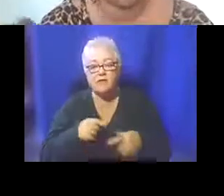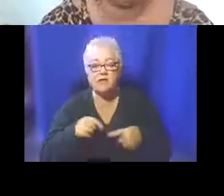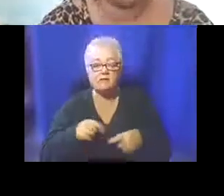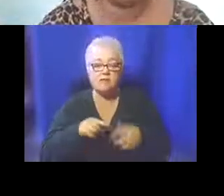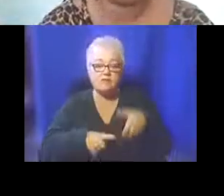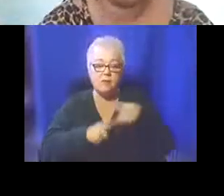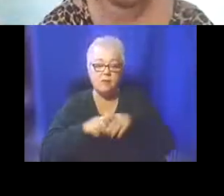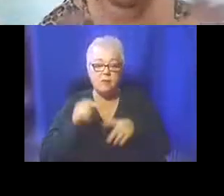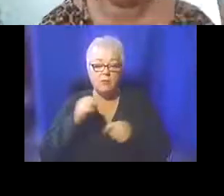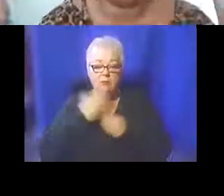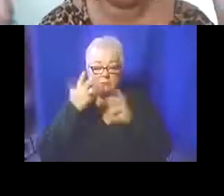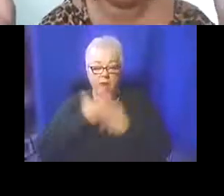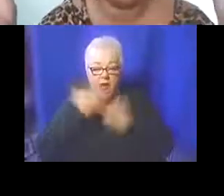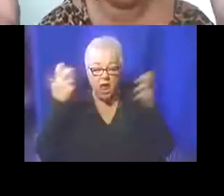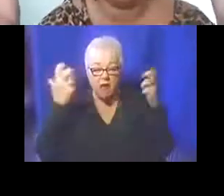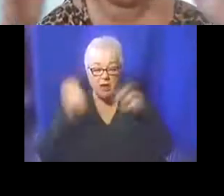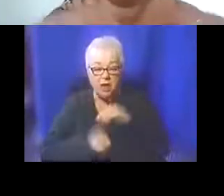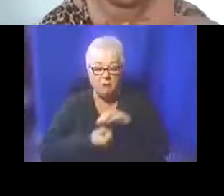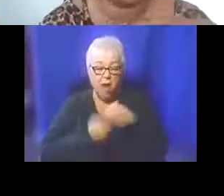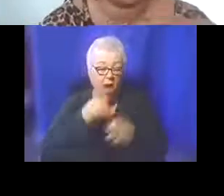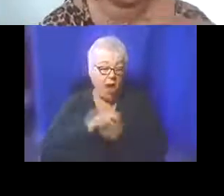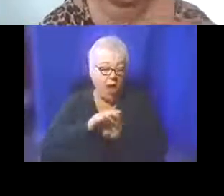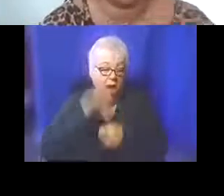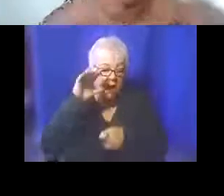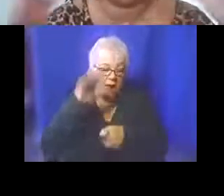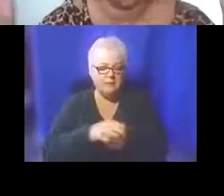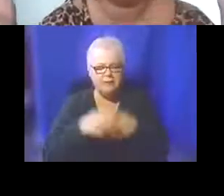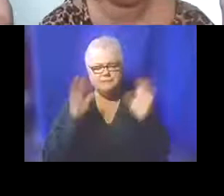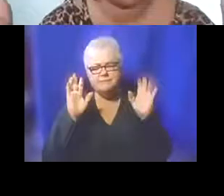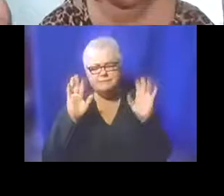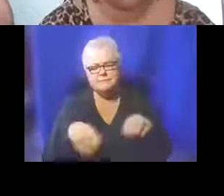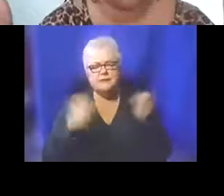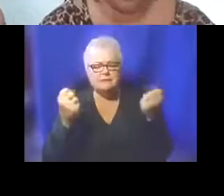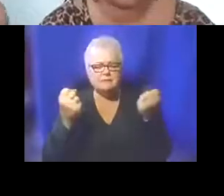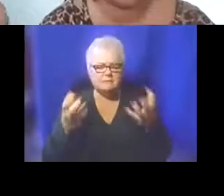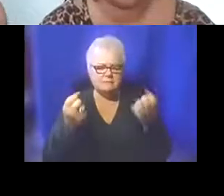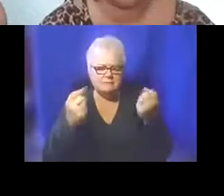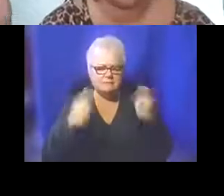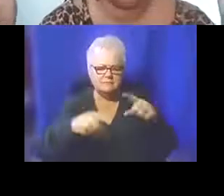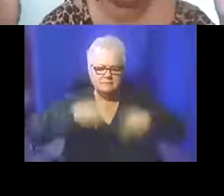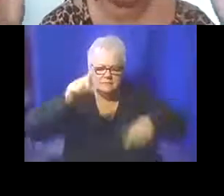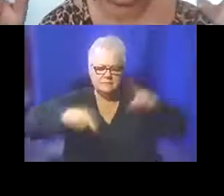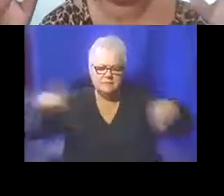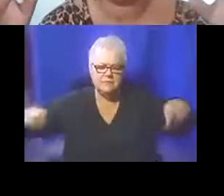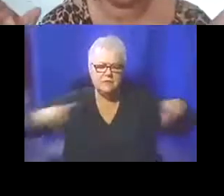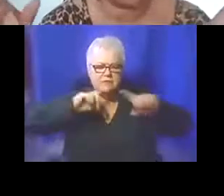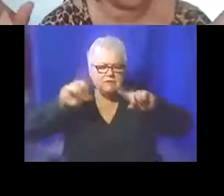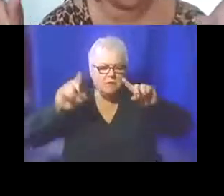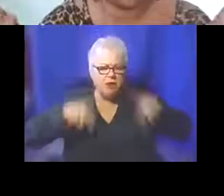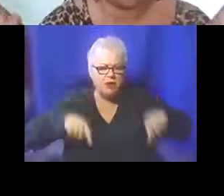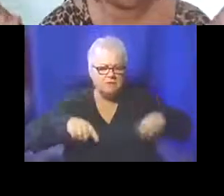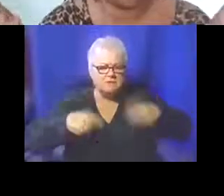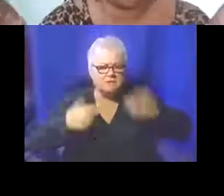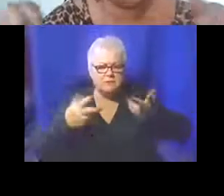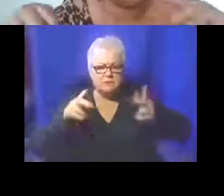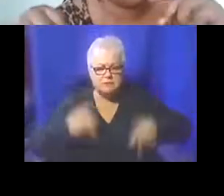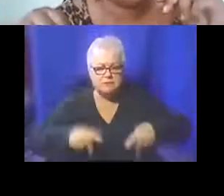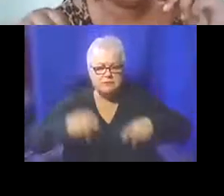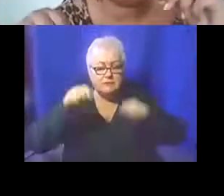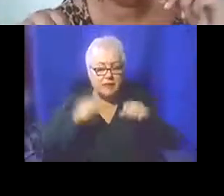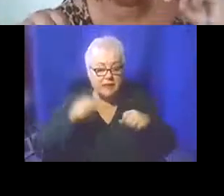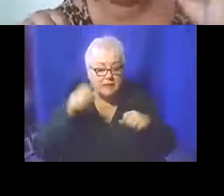angry. But there's a whole myriad of responses and a whole wide range of responses that someone can go